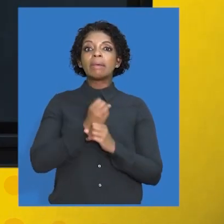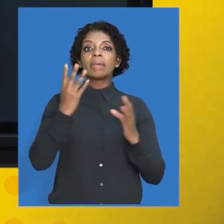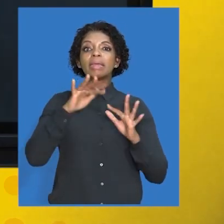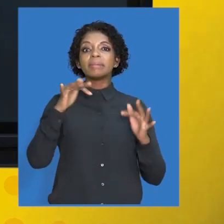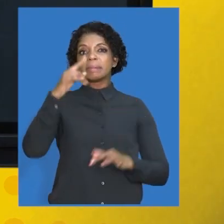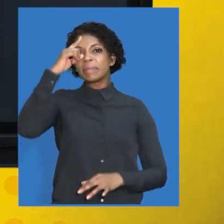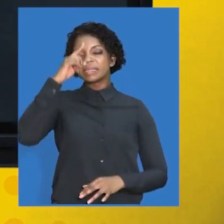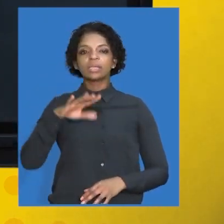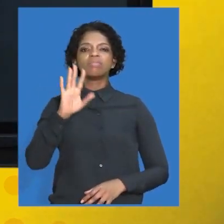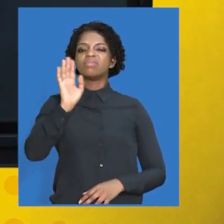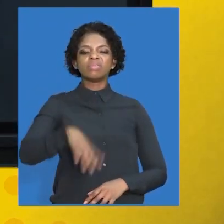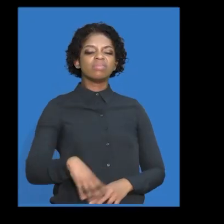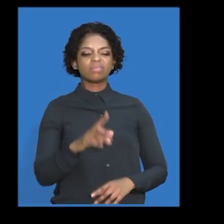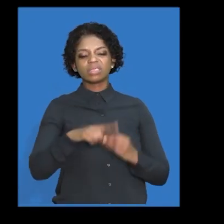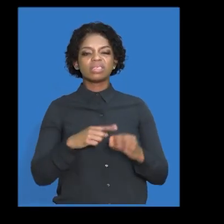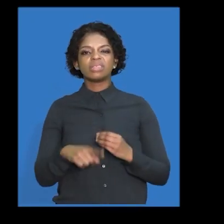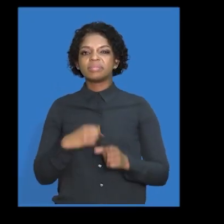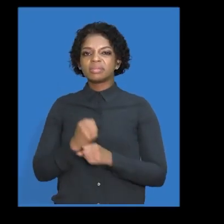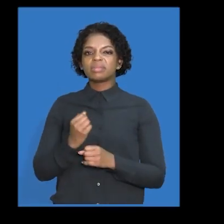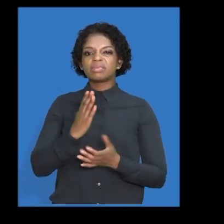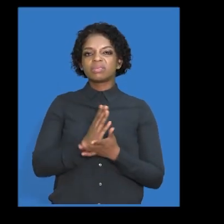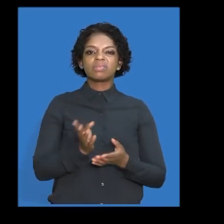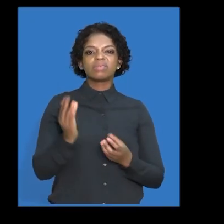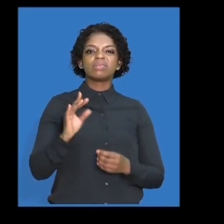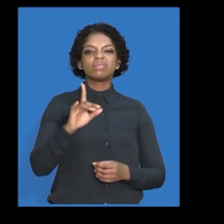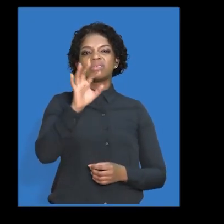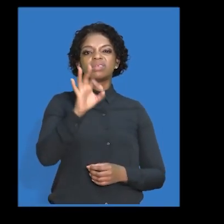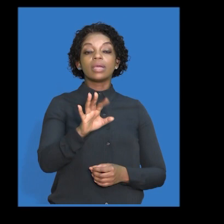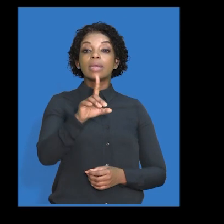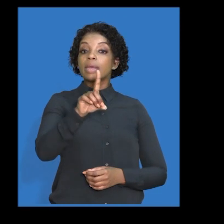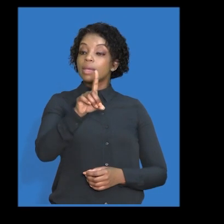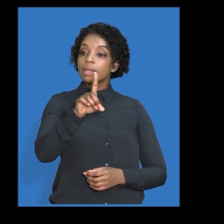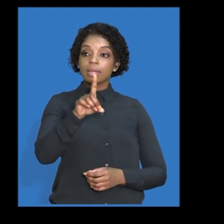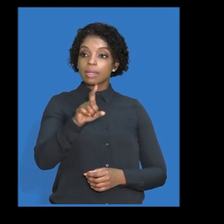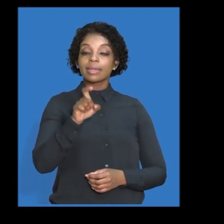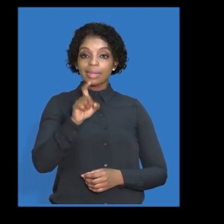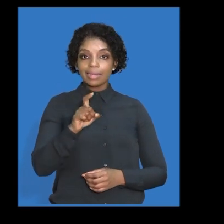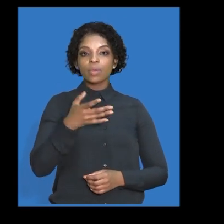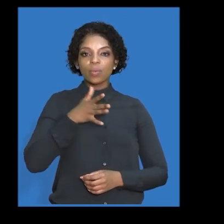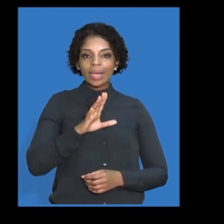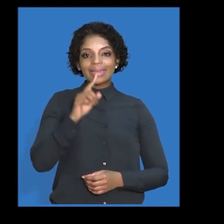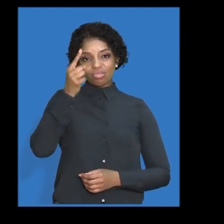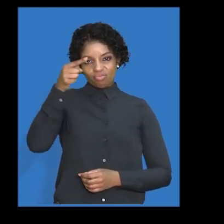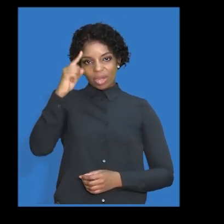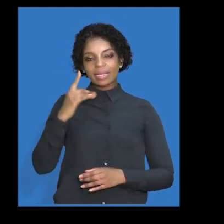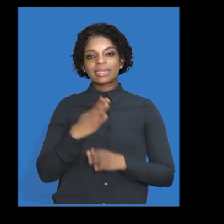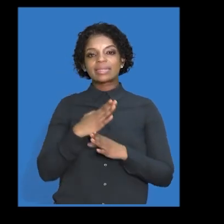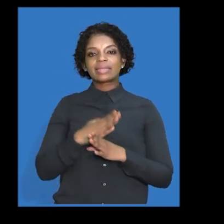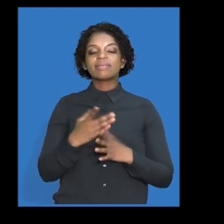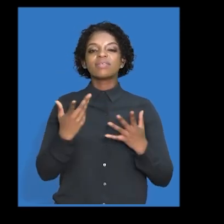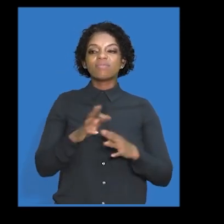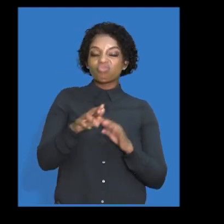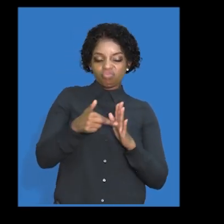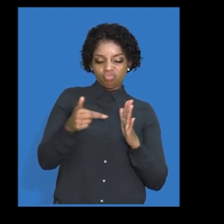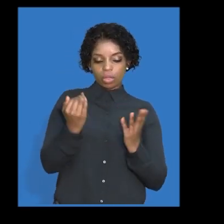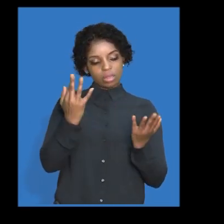along, where it's actually all about making sure that we're allocating the right tasks according to the role of each team member. So you wouldn't